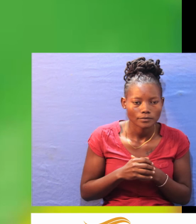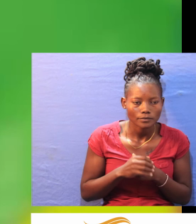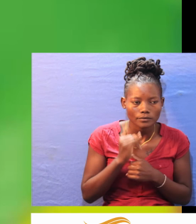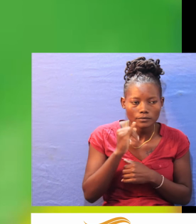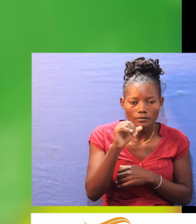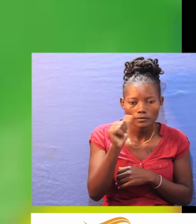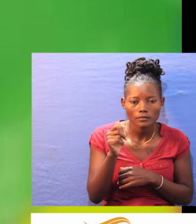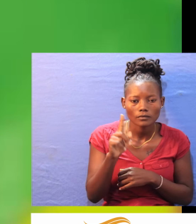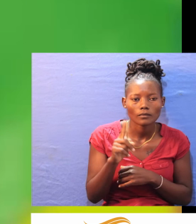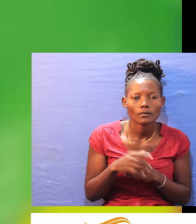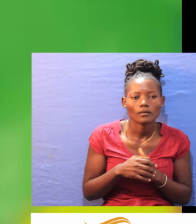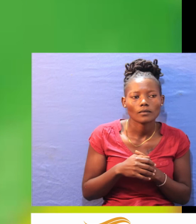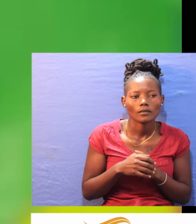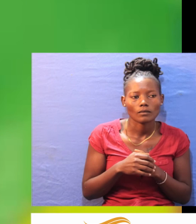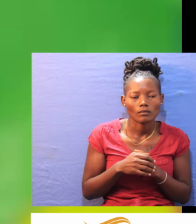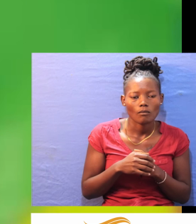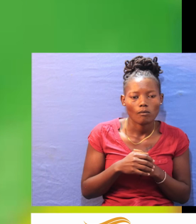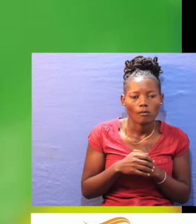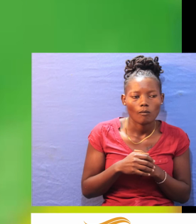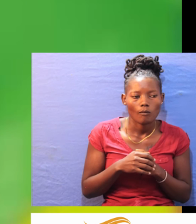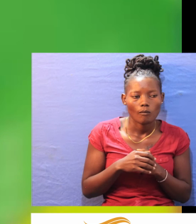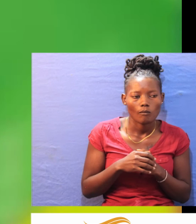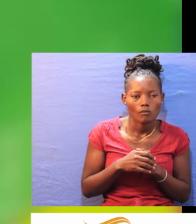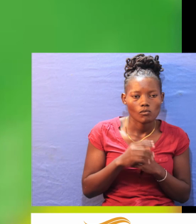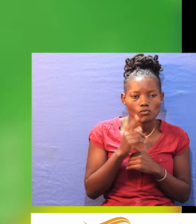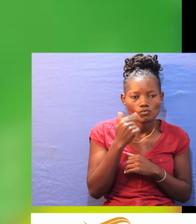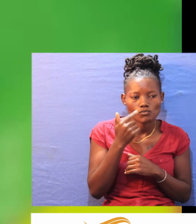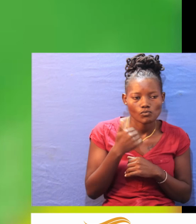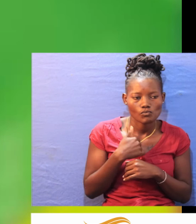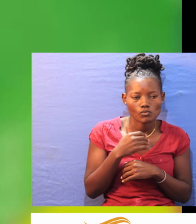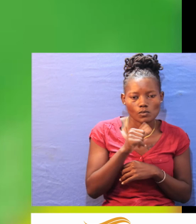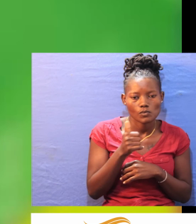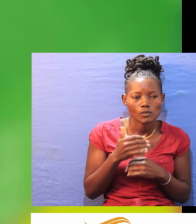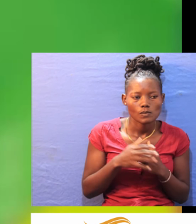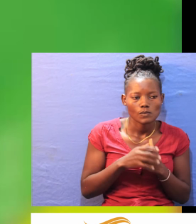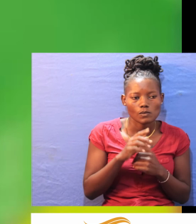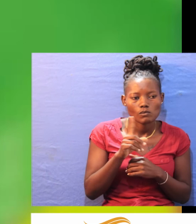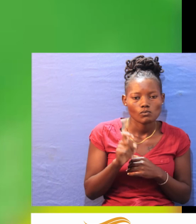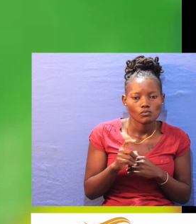there anyone with a burning concern?